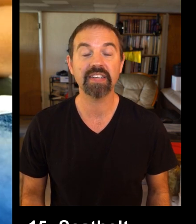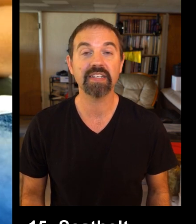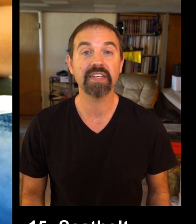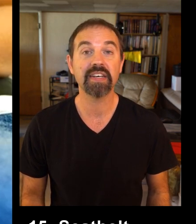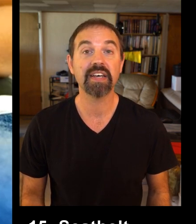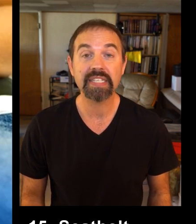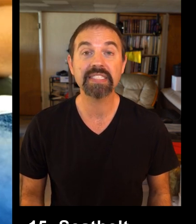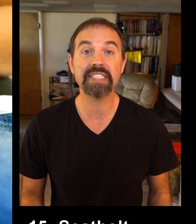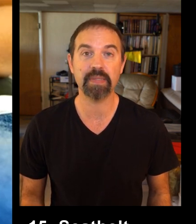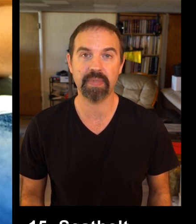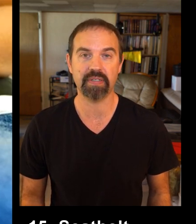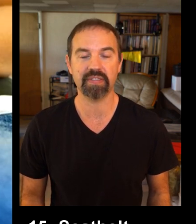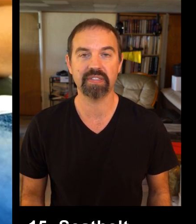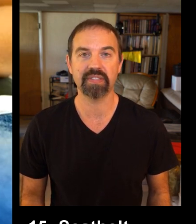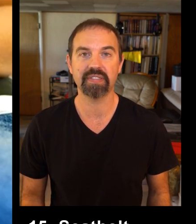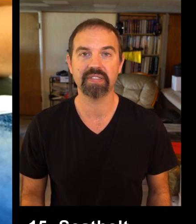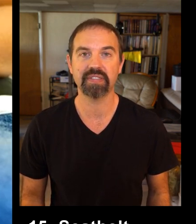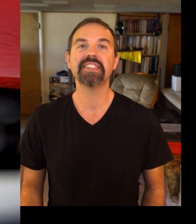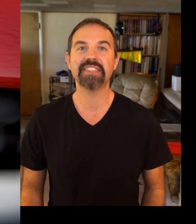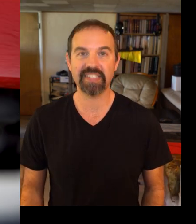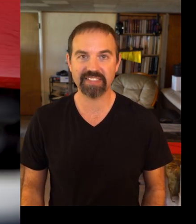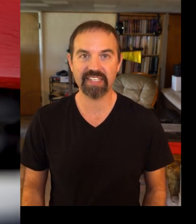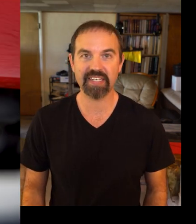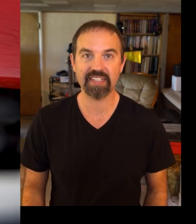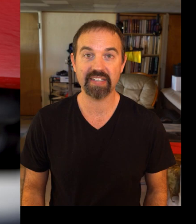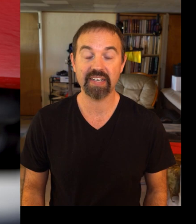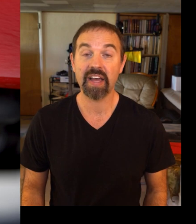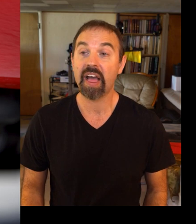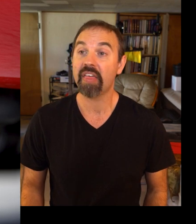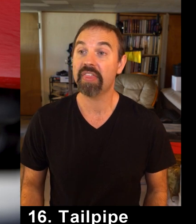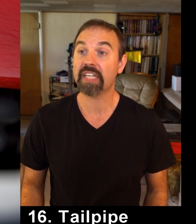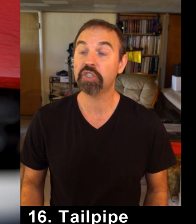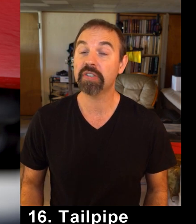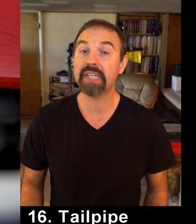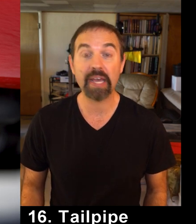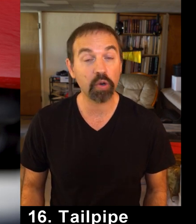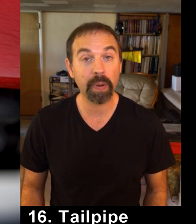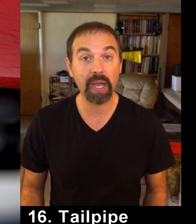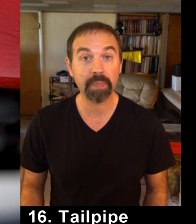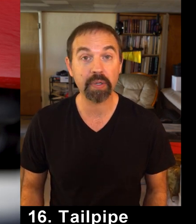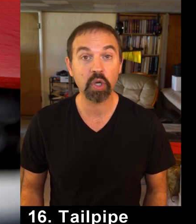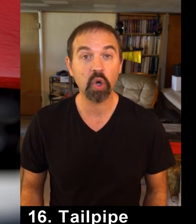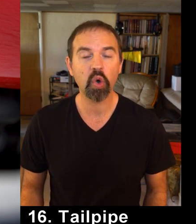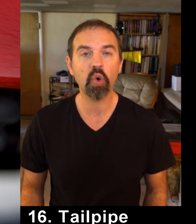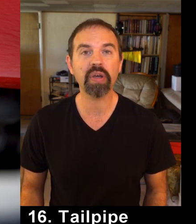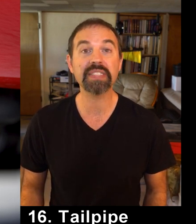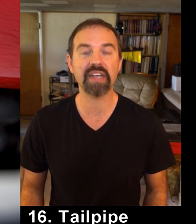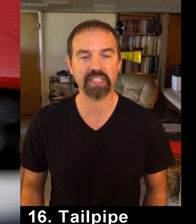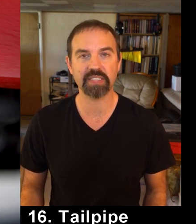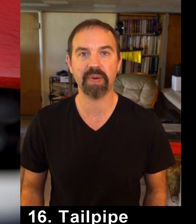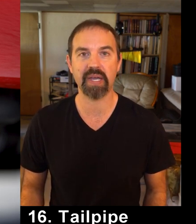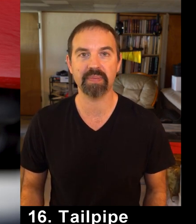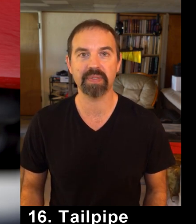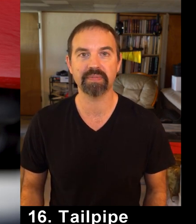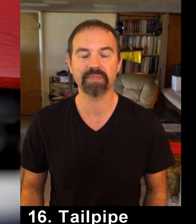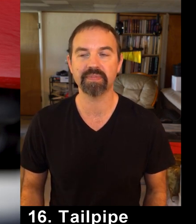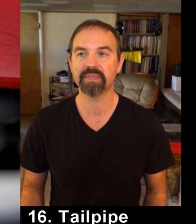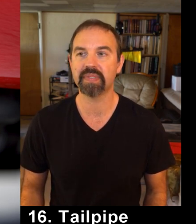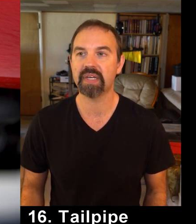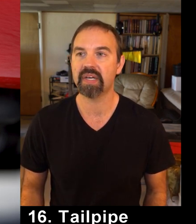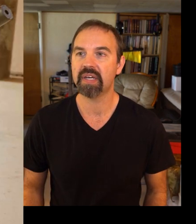15, seatbelt. 16, that's your tailpipe or exhaust